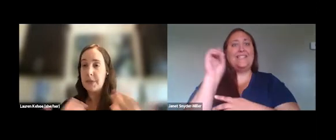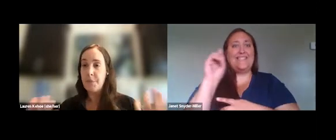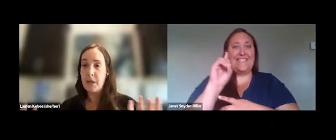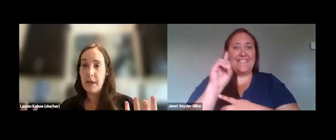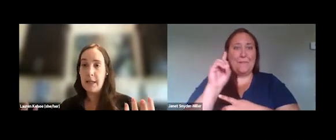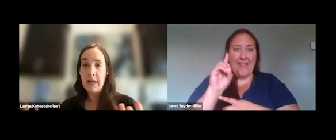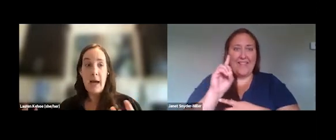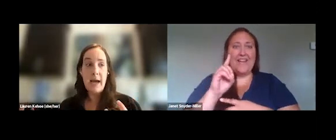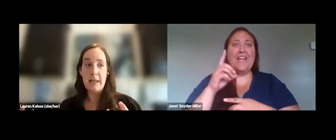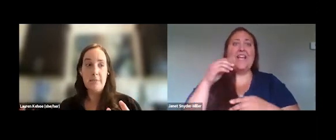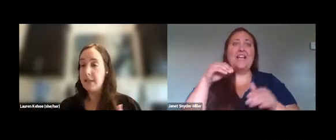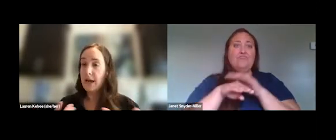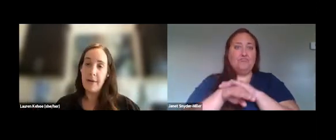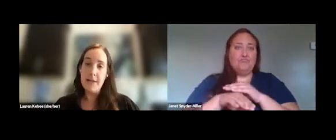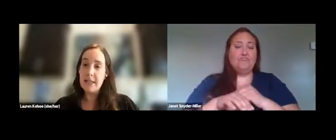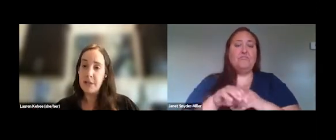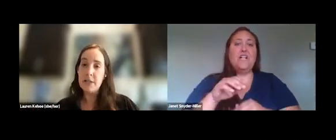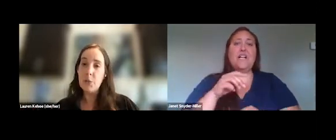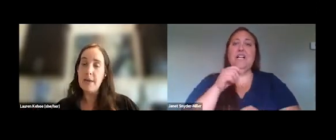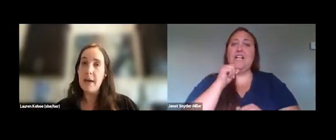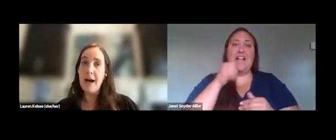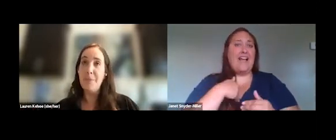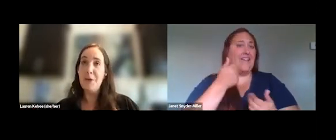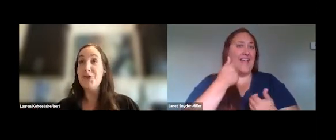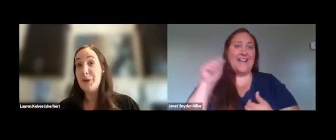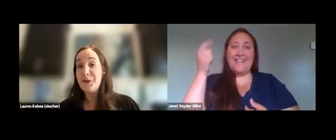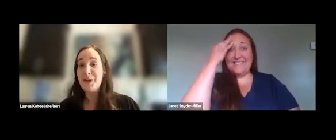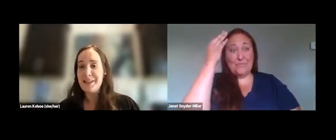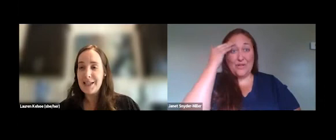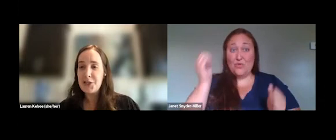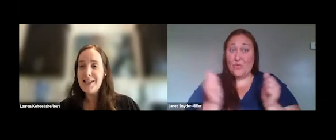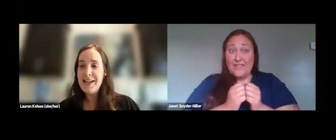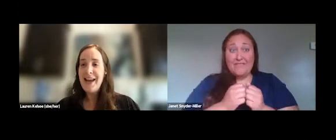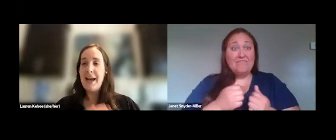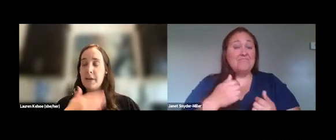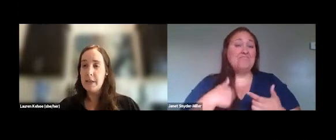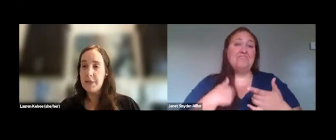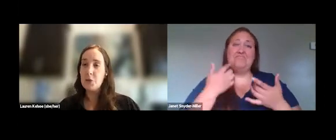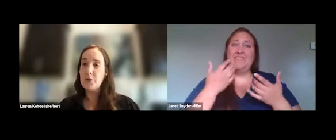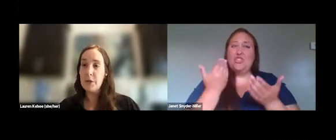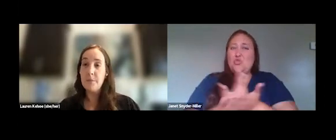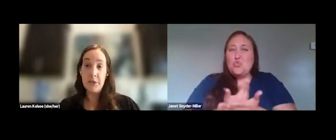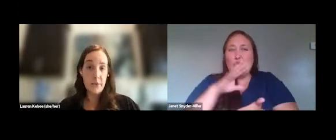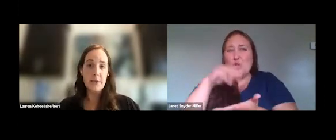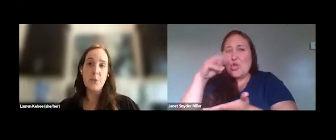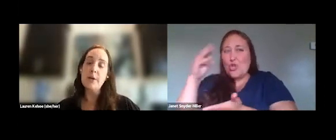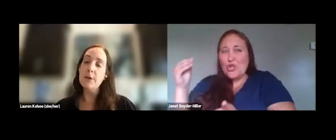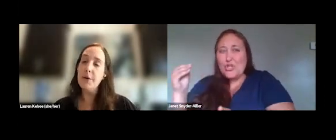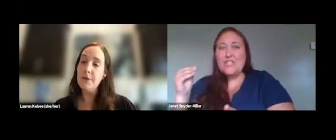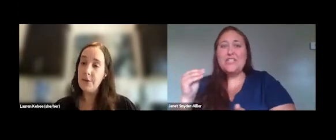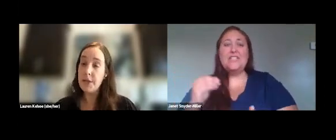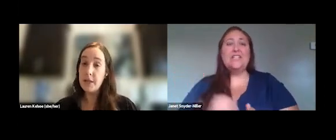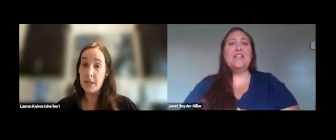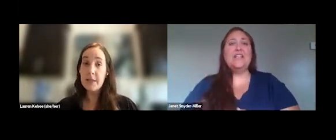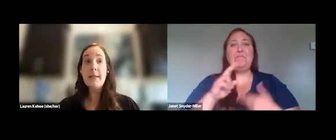confess, this was something that I didn't have any experience with. I was new in the organization, and the individual who had been doing this work for